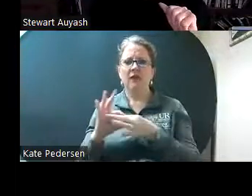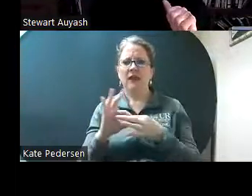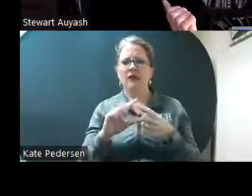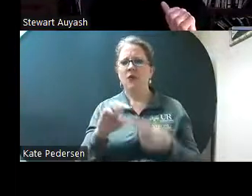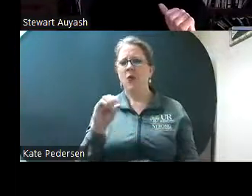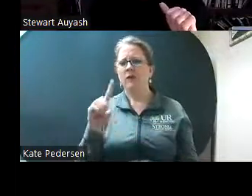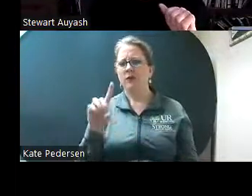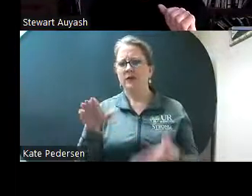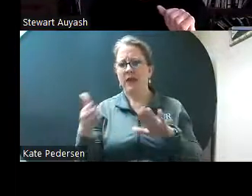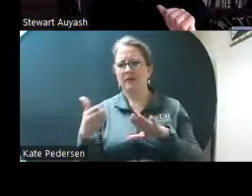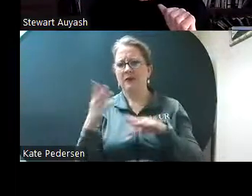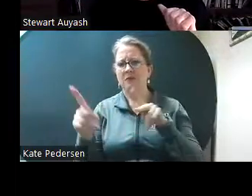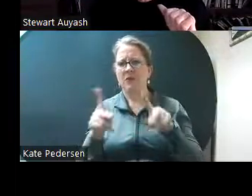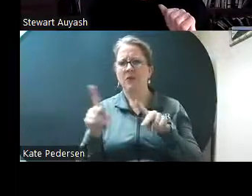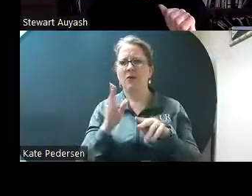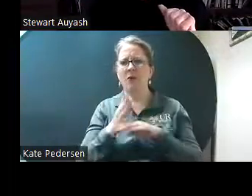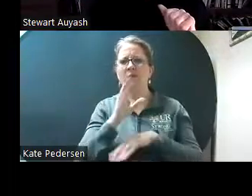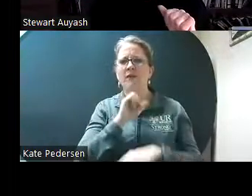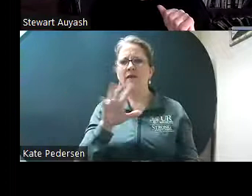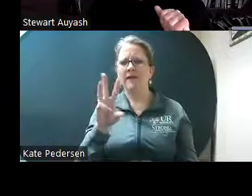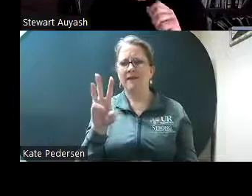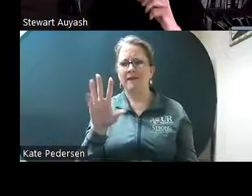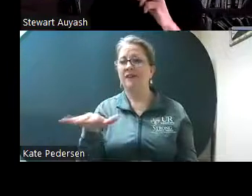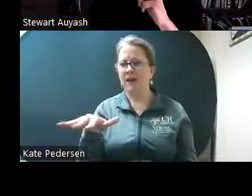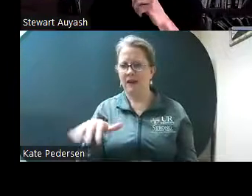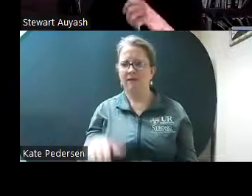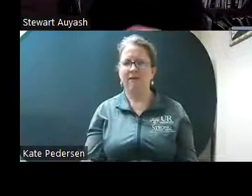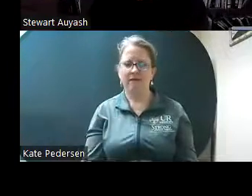among people who are over the age of 55.